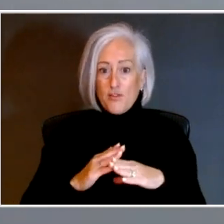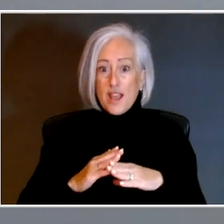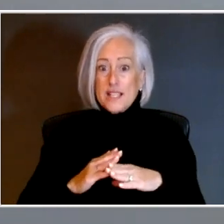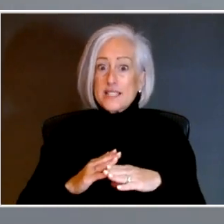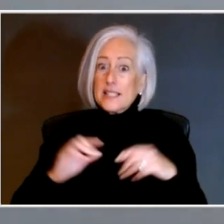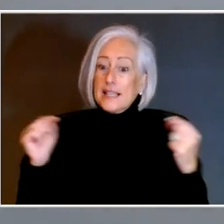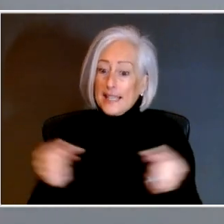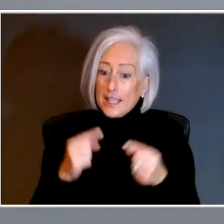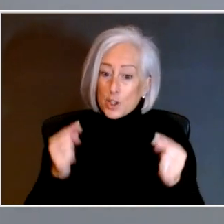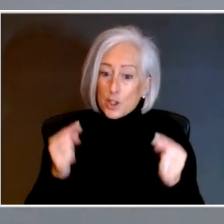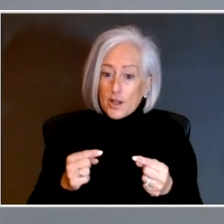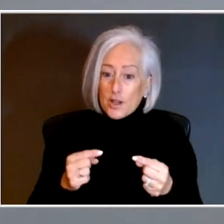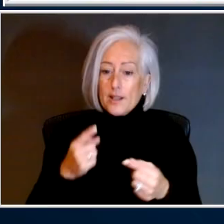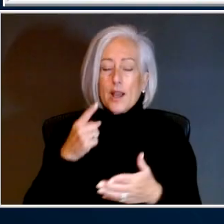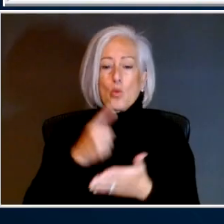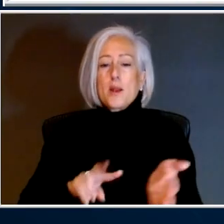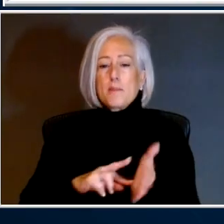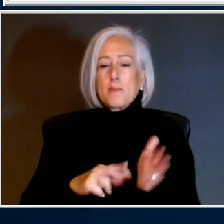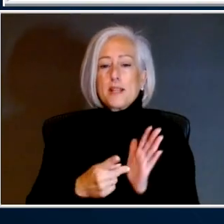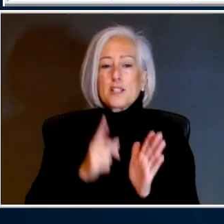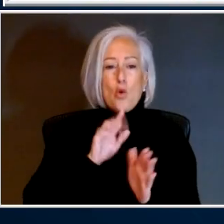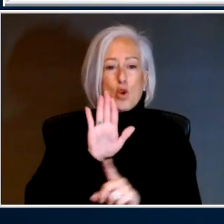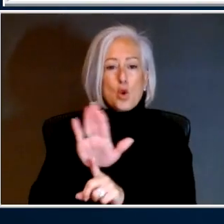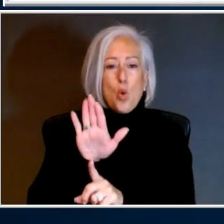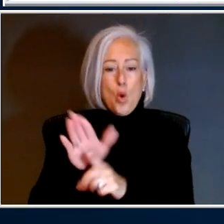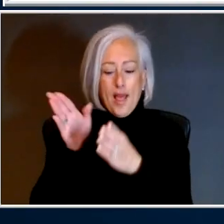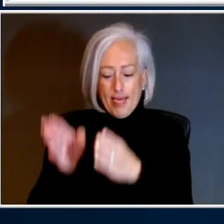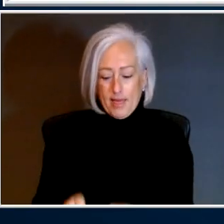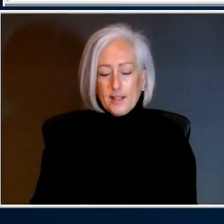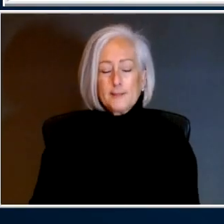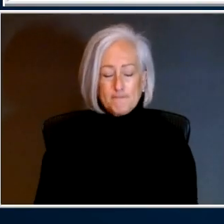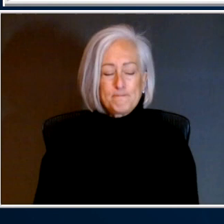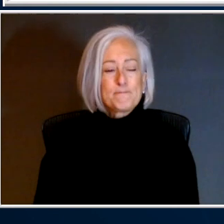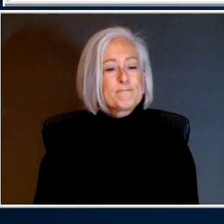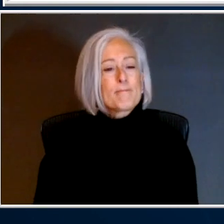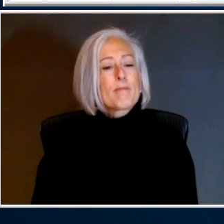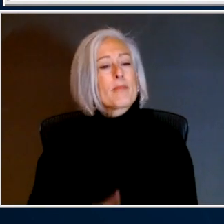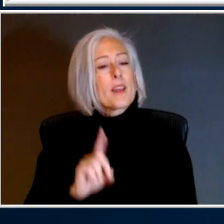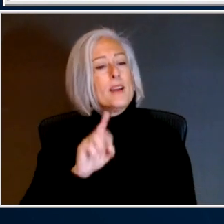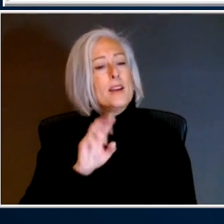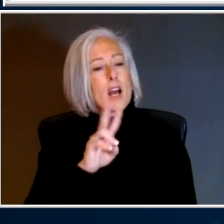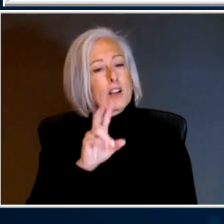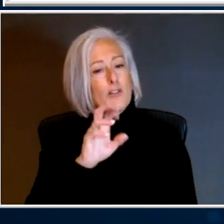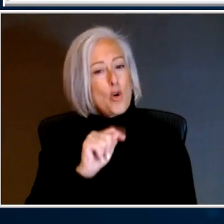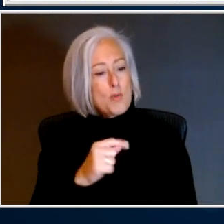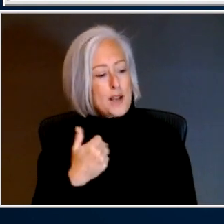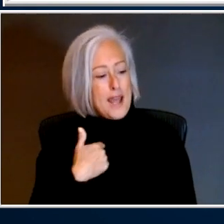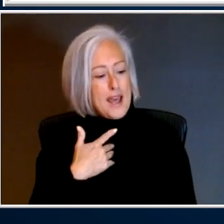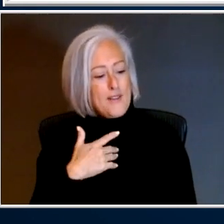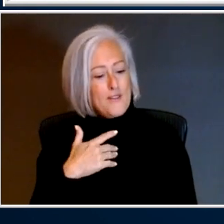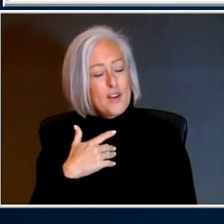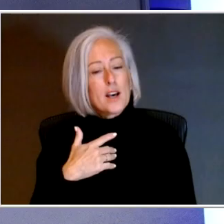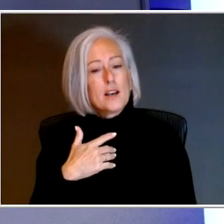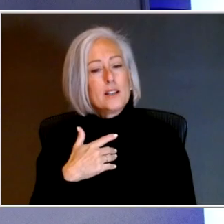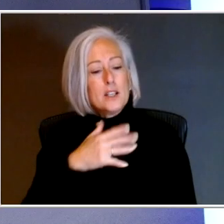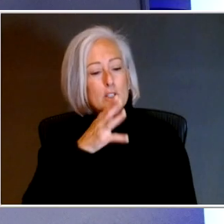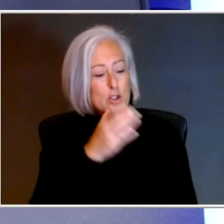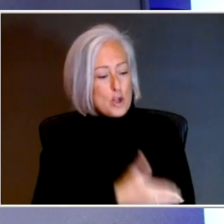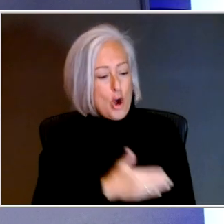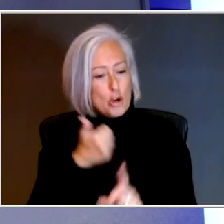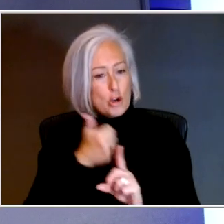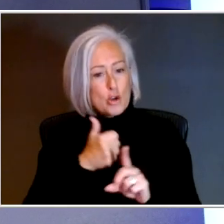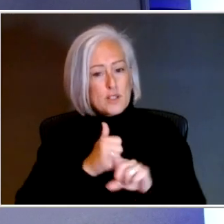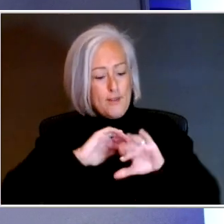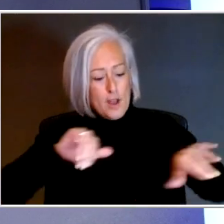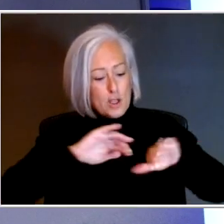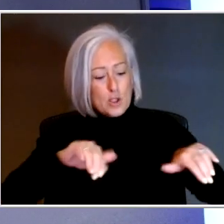looks like in your specific athlete. Yeah, and Dr. Vopat, I like that question. I have a 10-year-old daughter. She's a swimmer. She's not swimming every second of